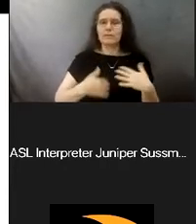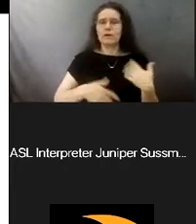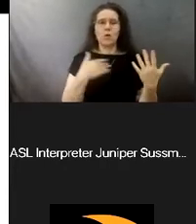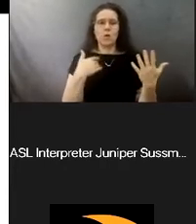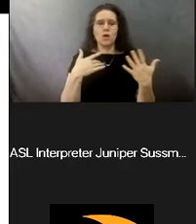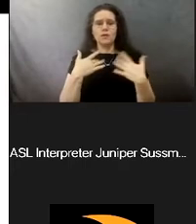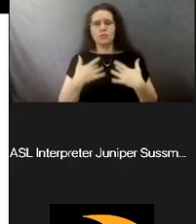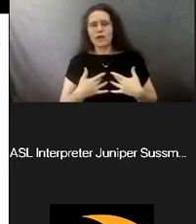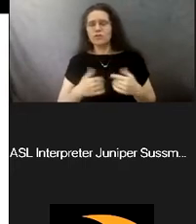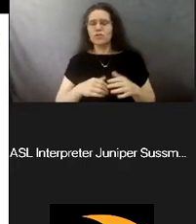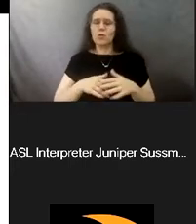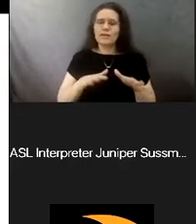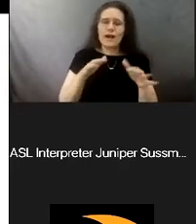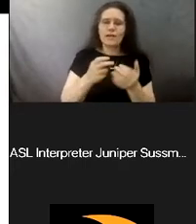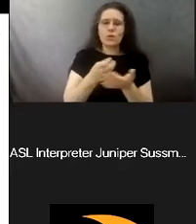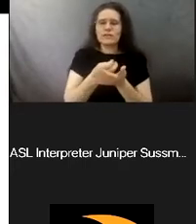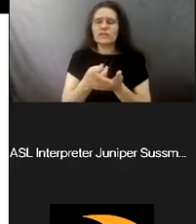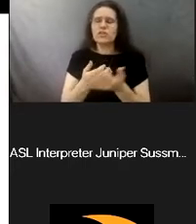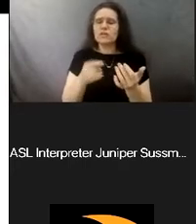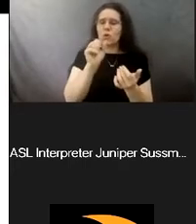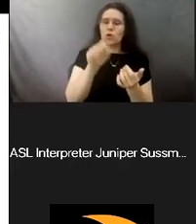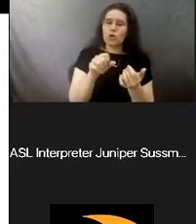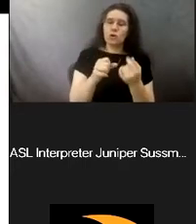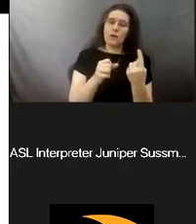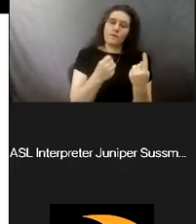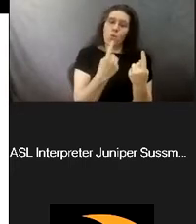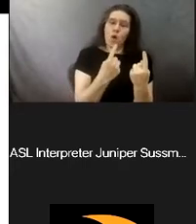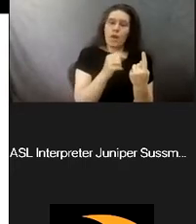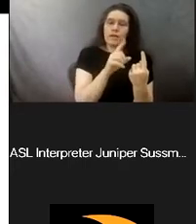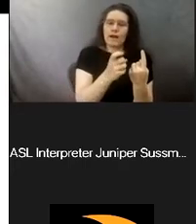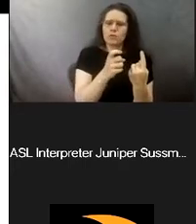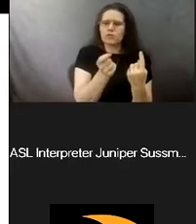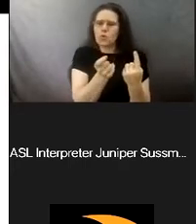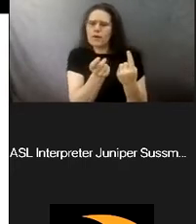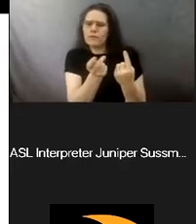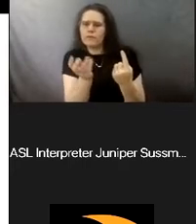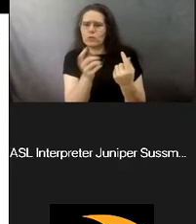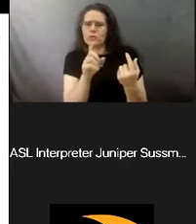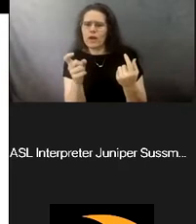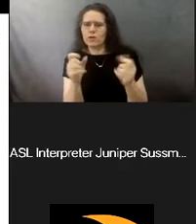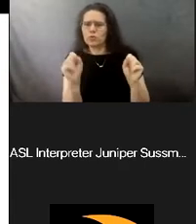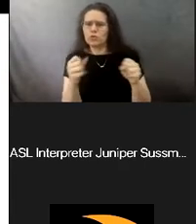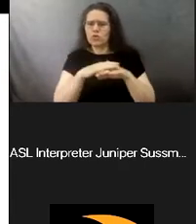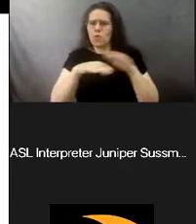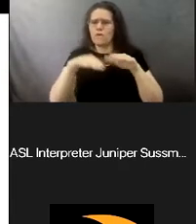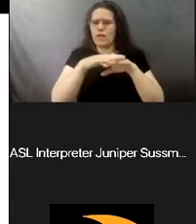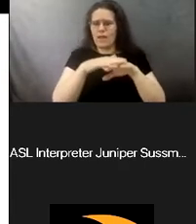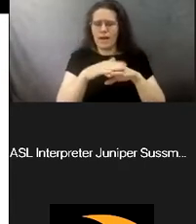somebody has, a mental health need, or a combination of both. Some of the other very common